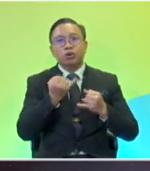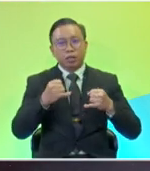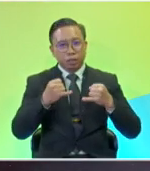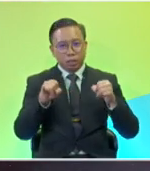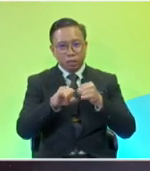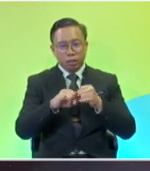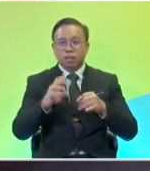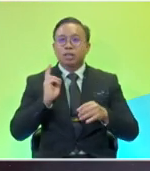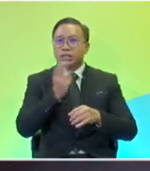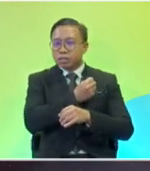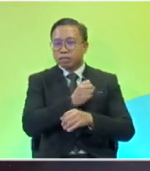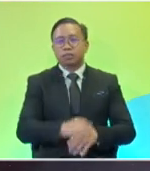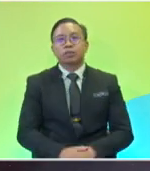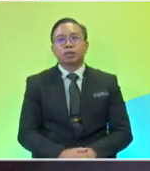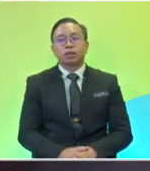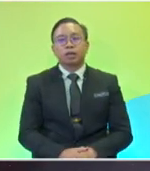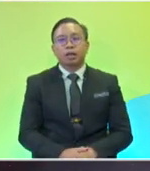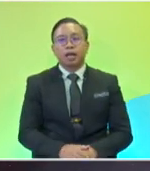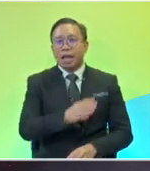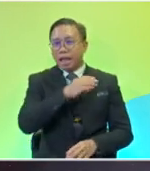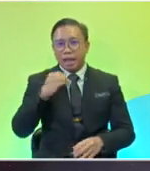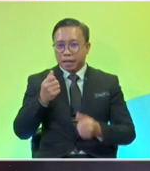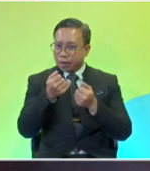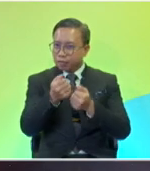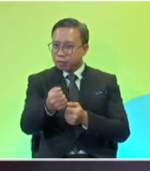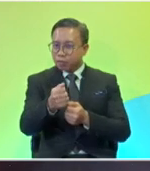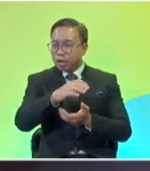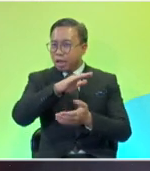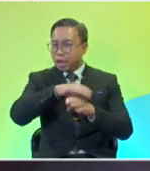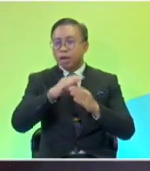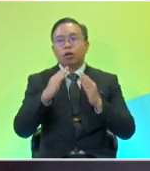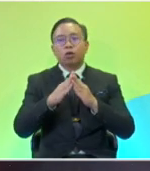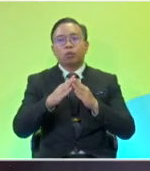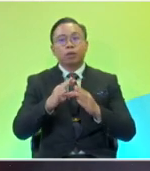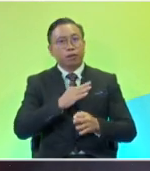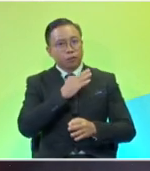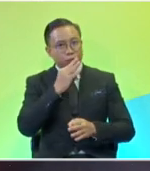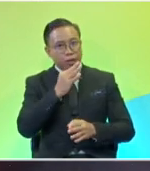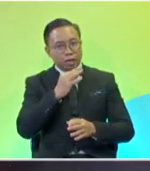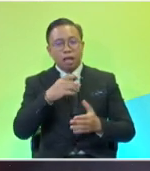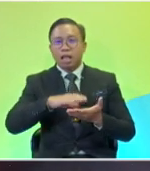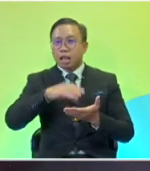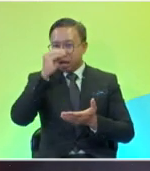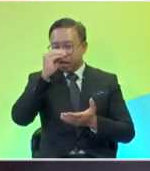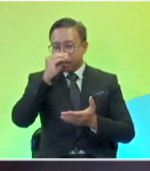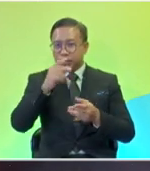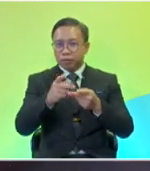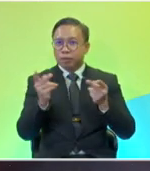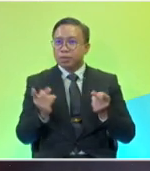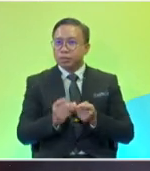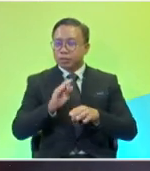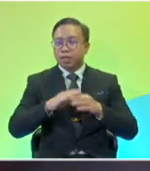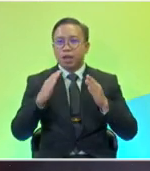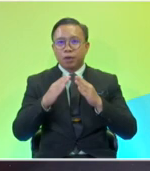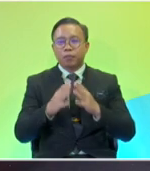Penang. Welcome. Appreciate your time so much. And everyone at home, hope you really had fun learning about the places at home. So